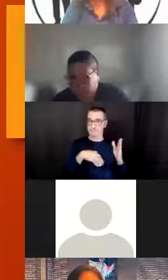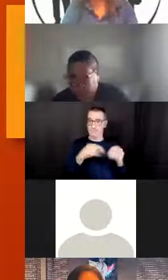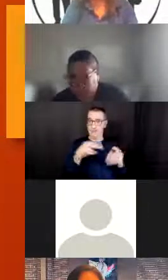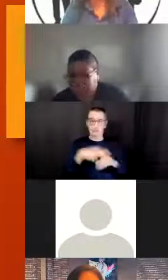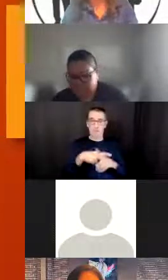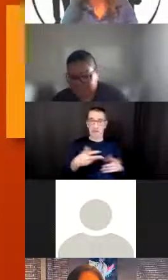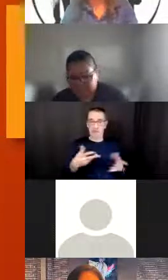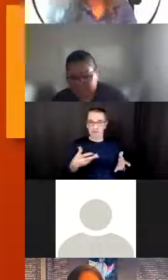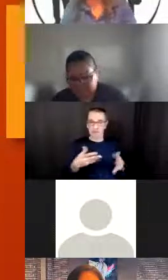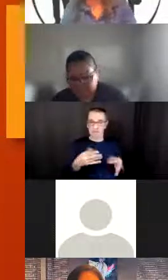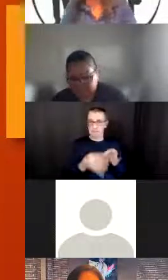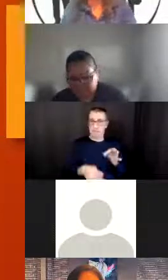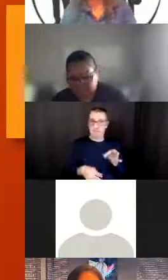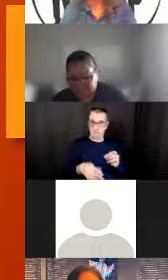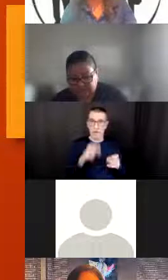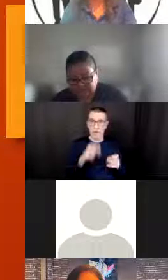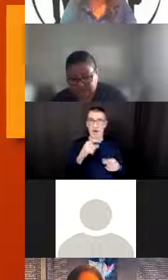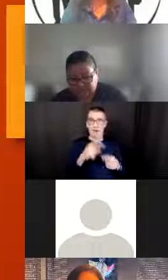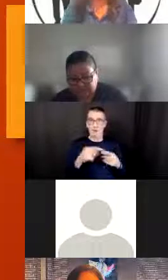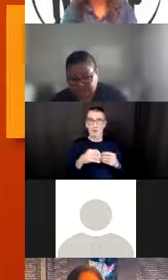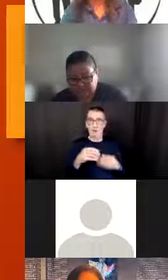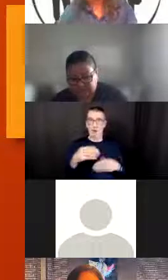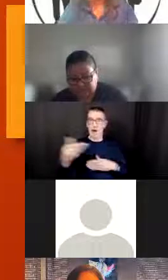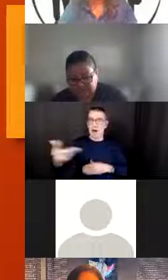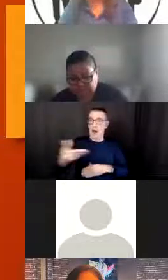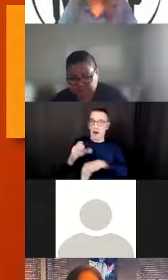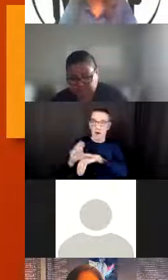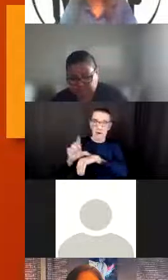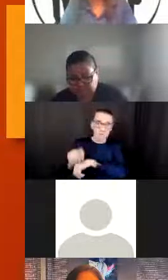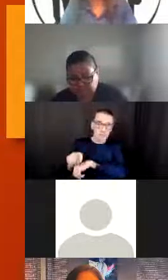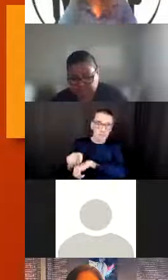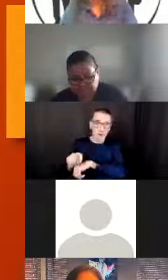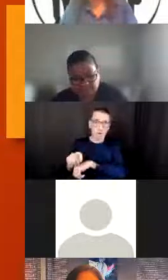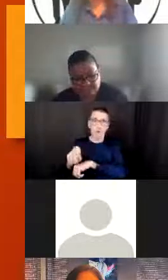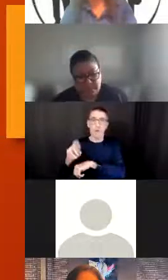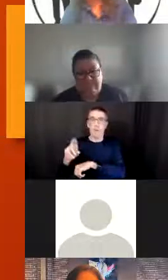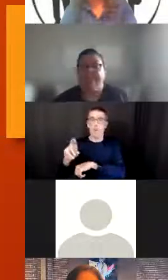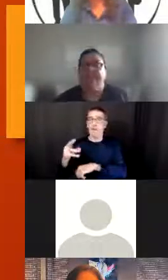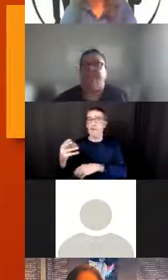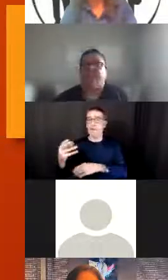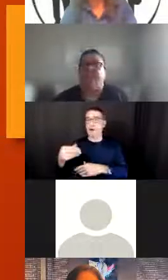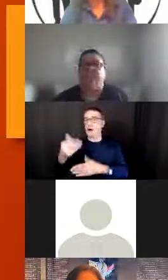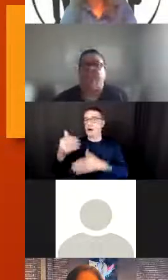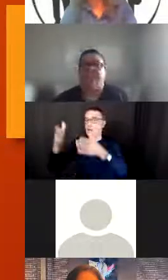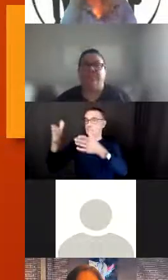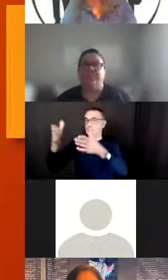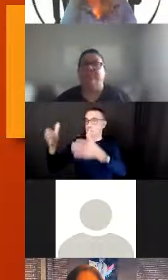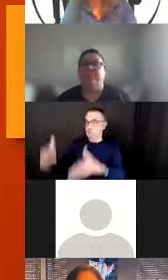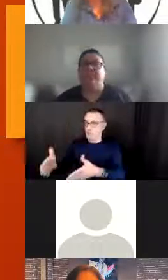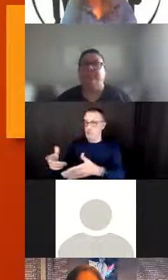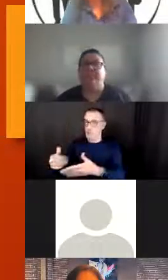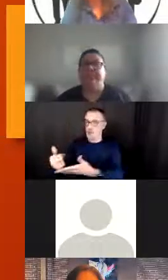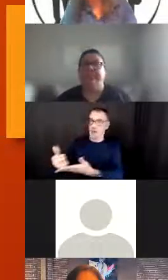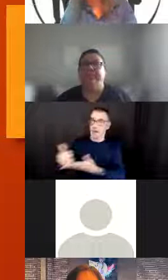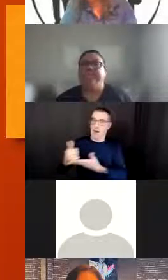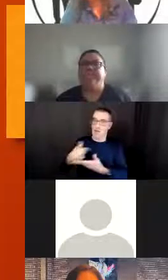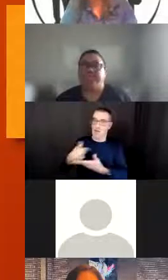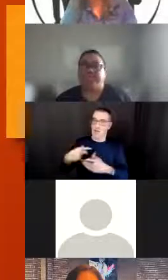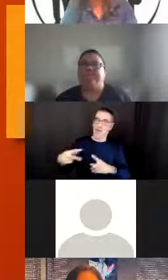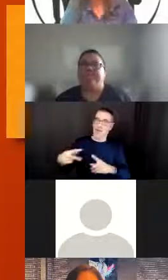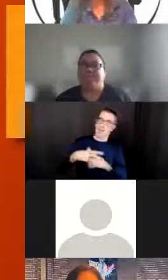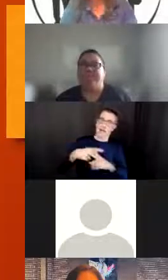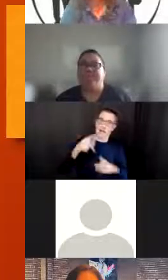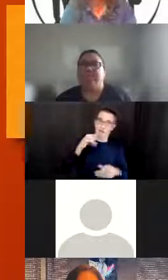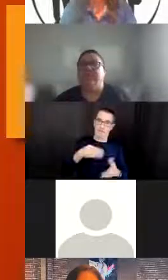apply, that I don't need to hire a consultant or, you know, some other person to help me apply for a grant or a